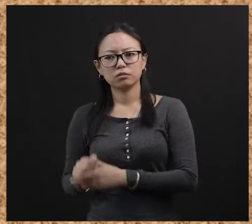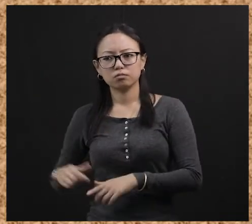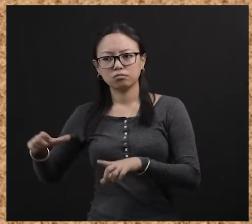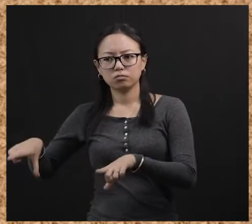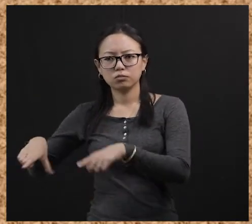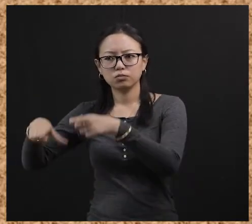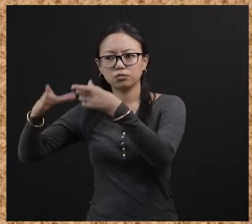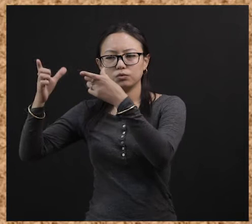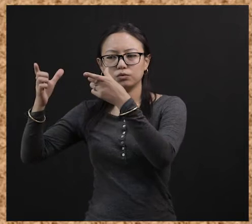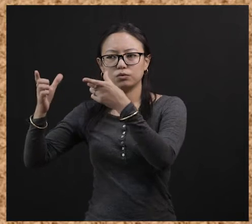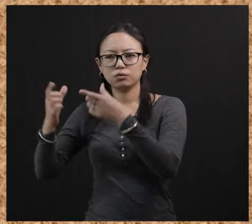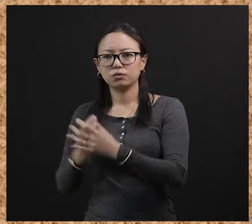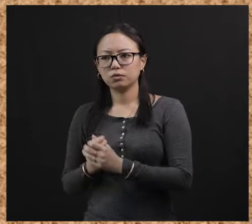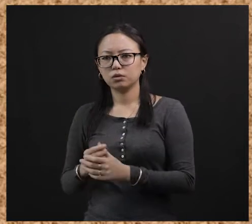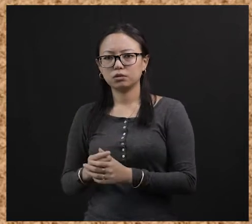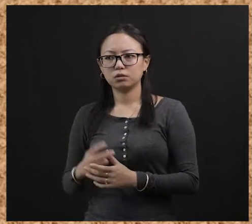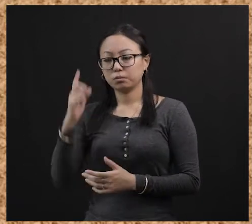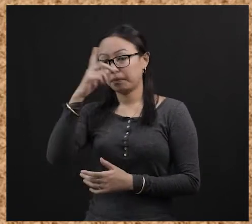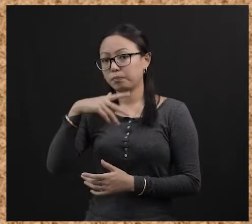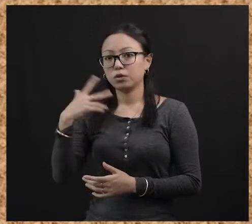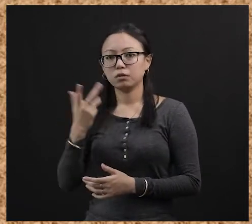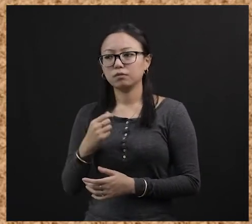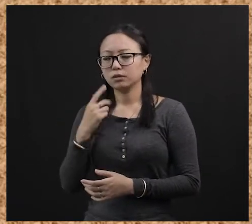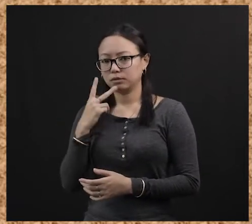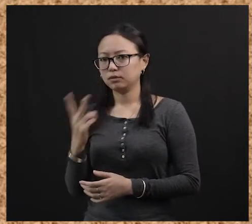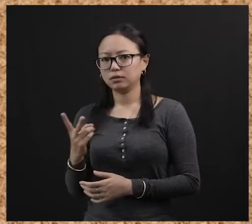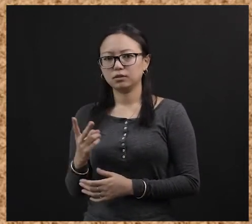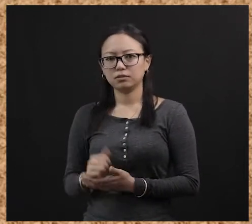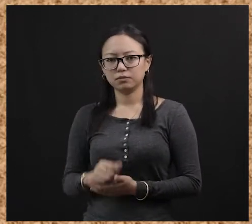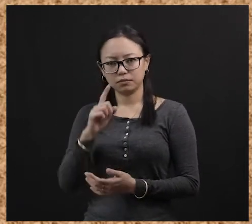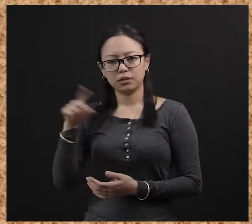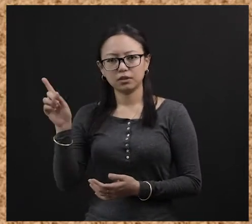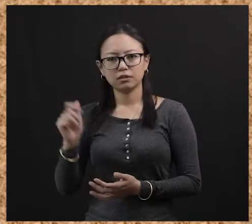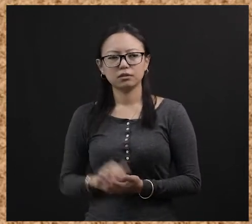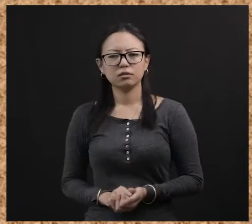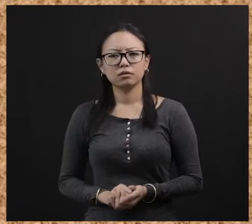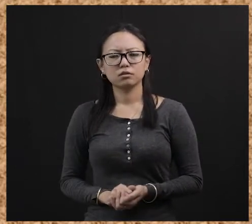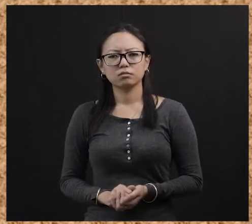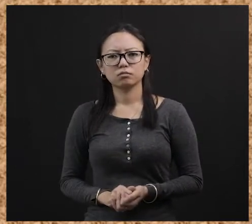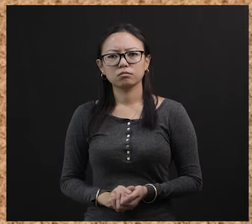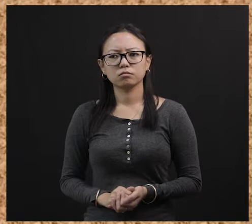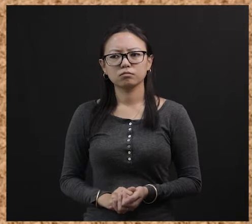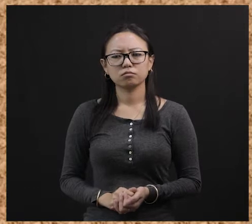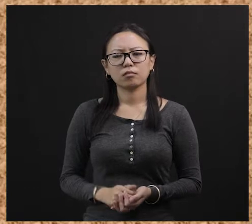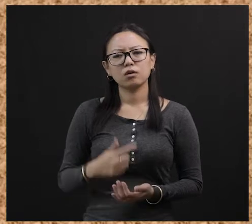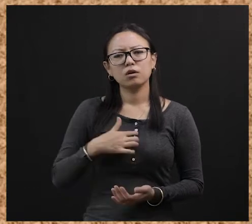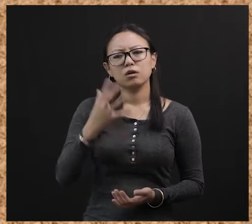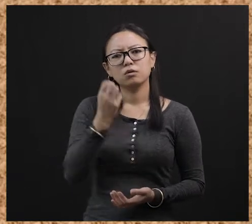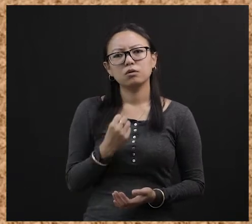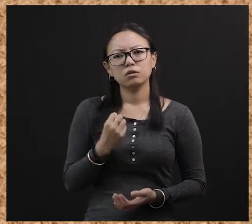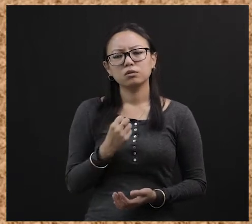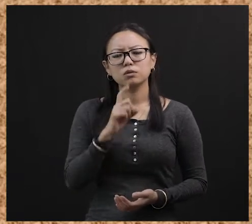is a plant. Now, I will ask you, children, where do plants grow? Where